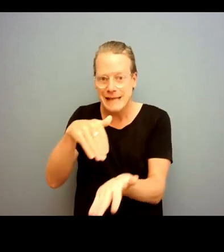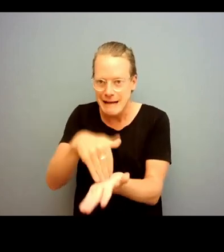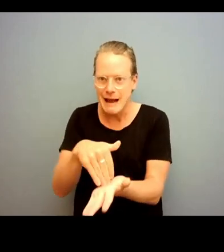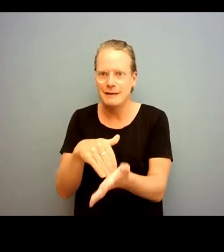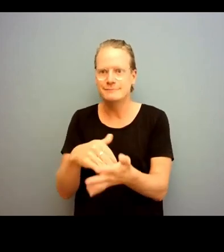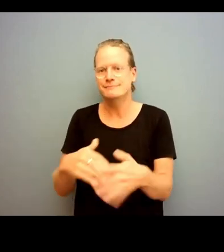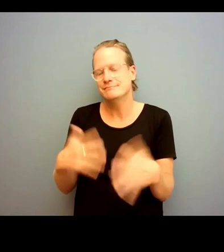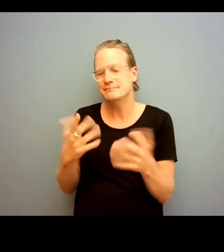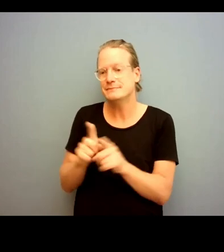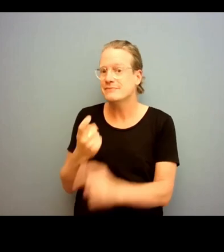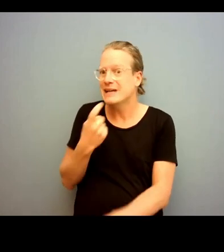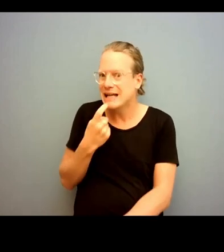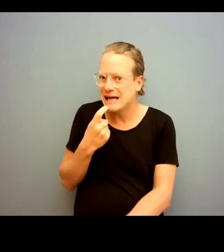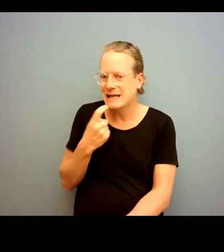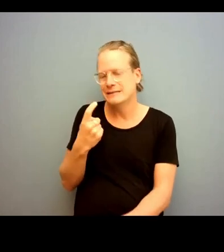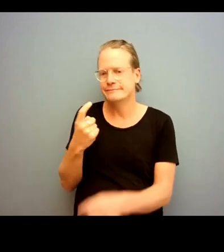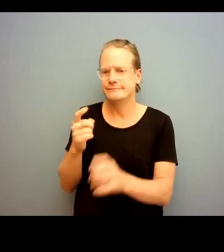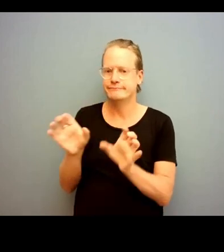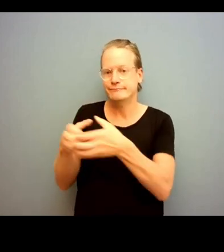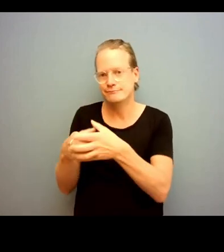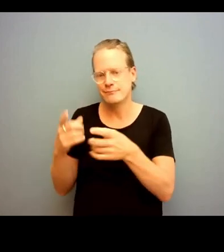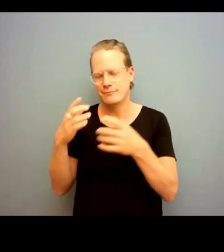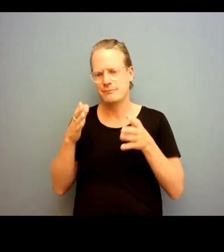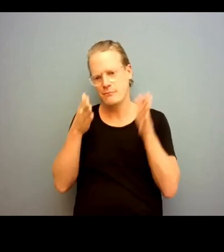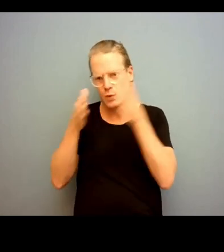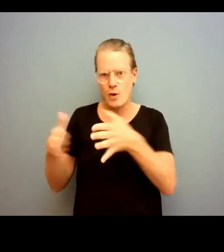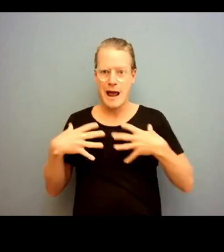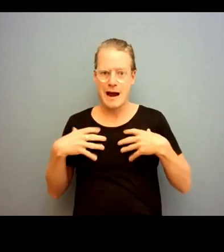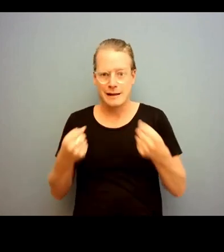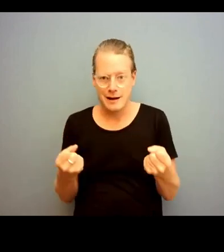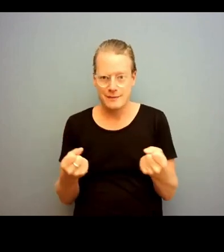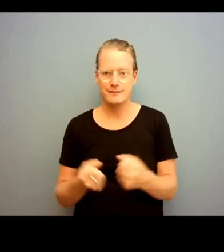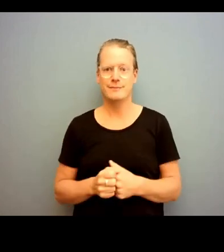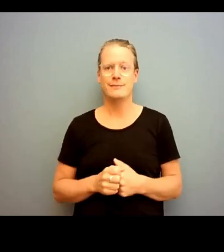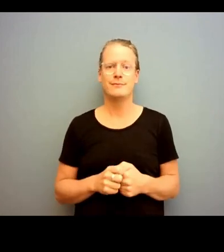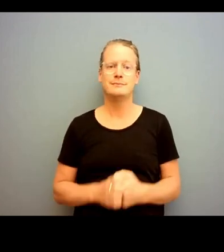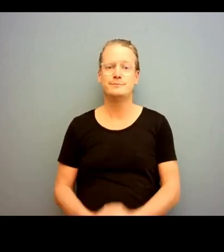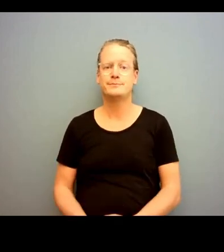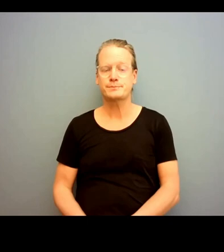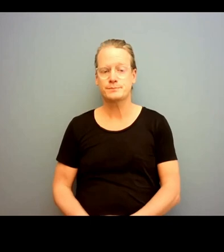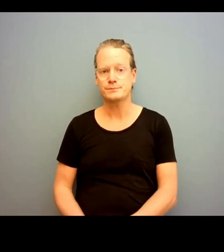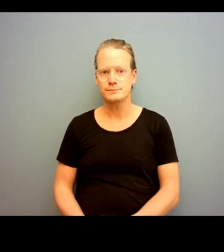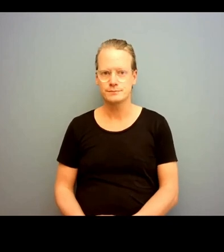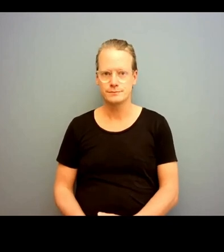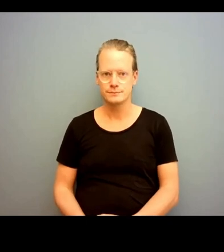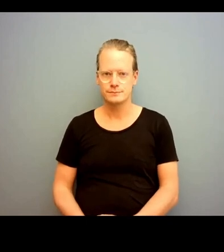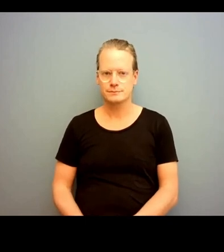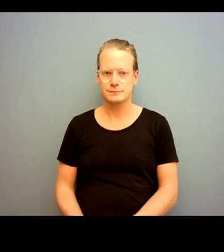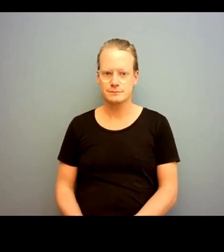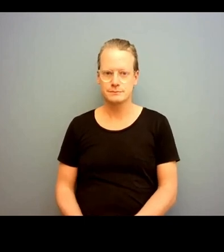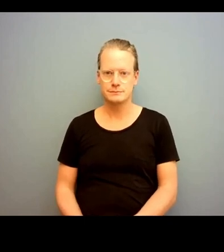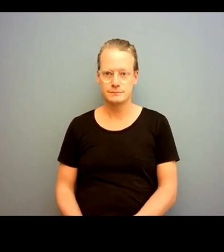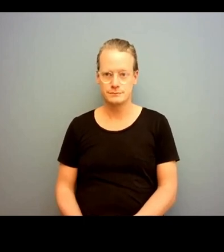happen. Planning of this event started by the initiative of Finnish Institute for Health and